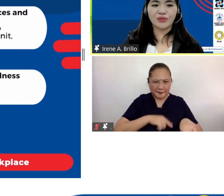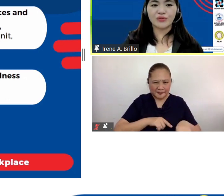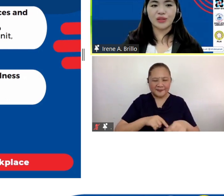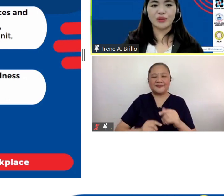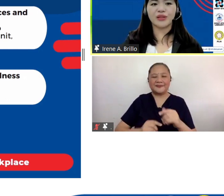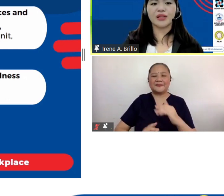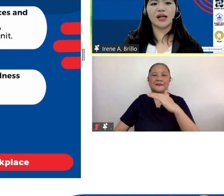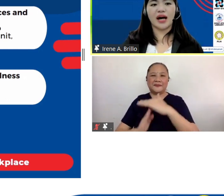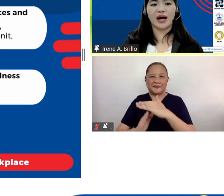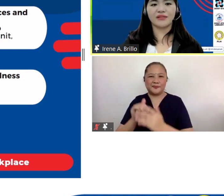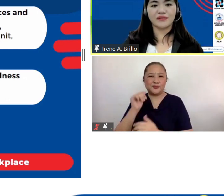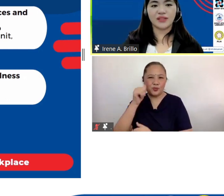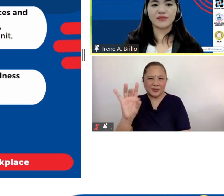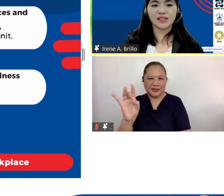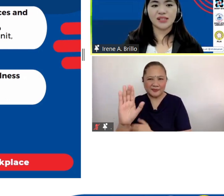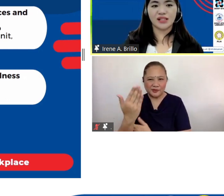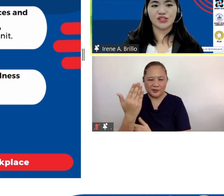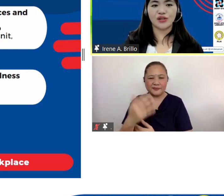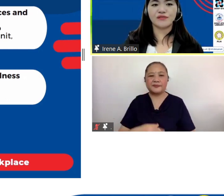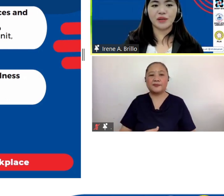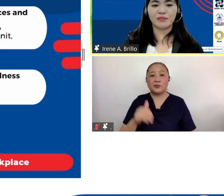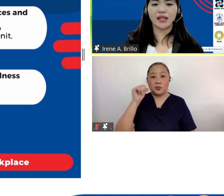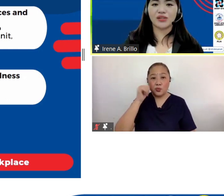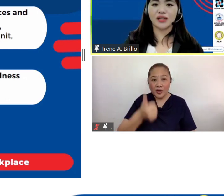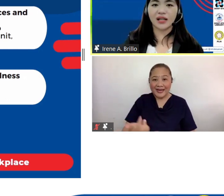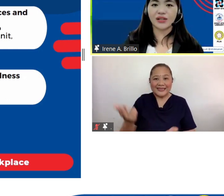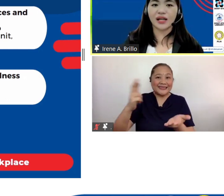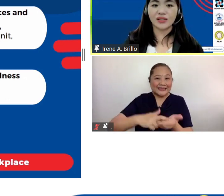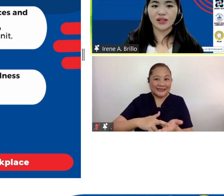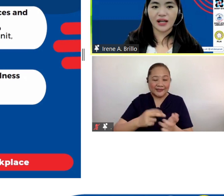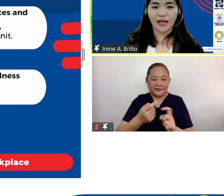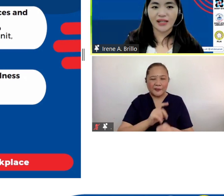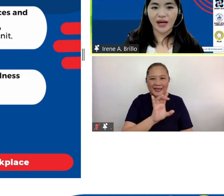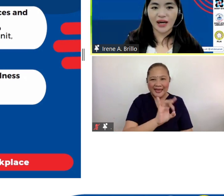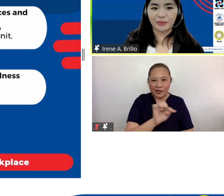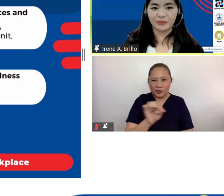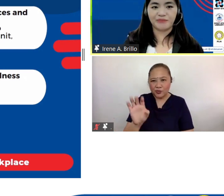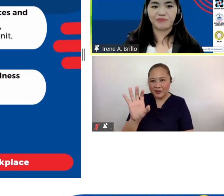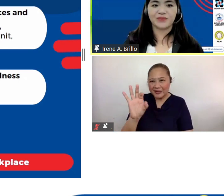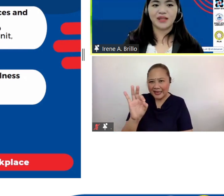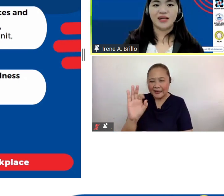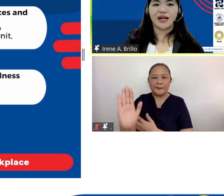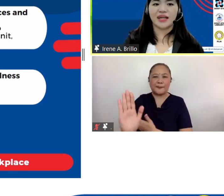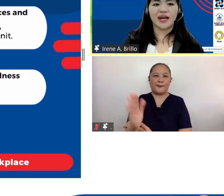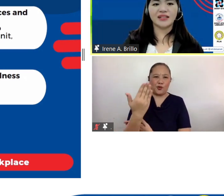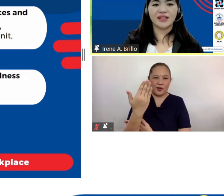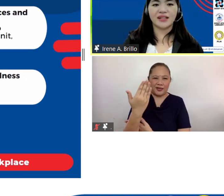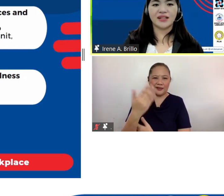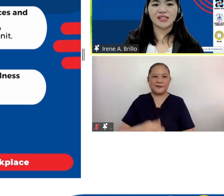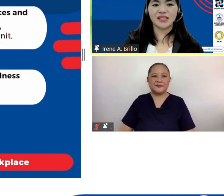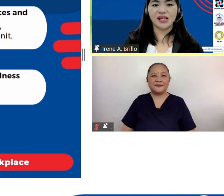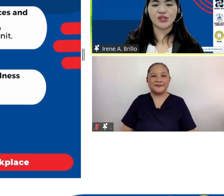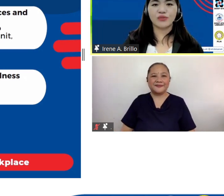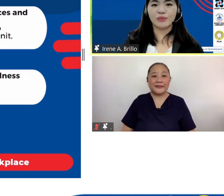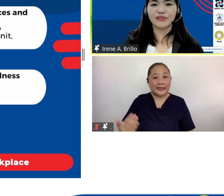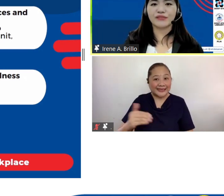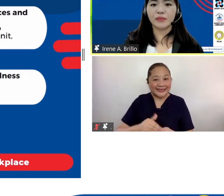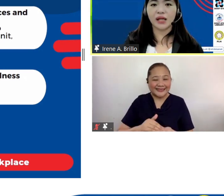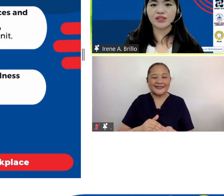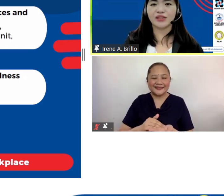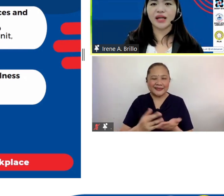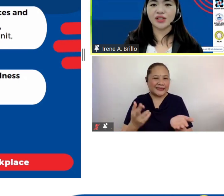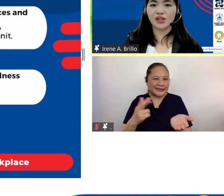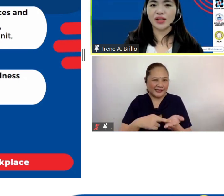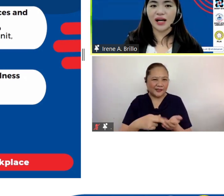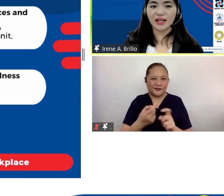tomorrow, we will have the registration from 8 o'clock to 9 o'clock a.m. Again, registration will be from